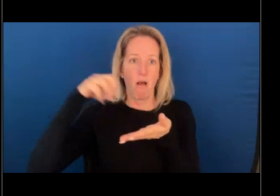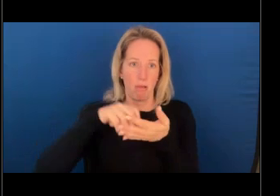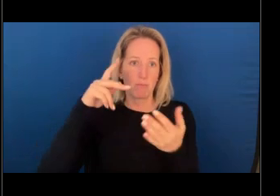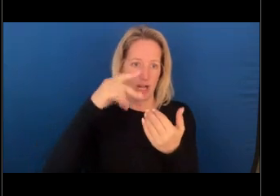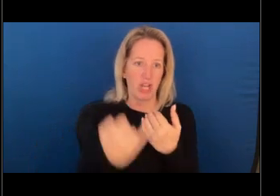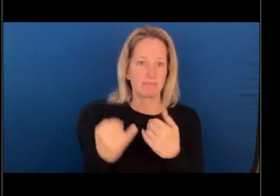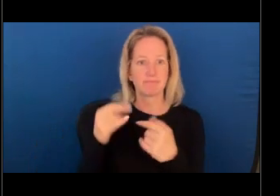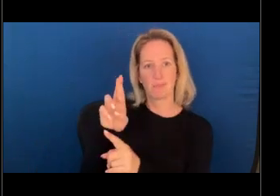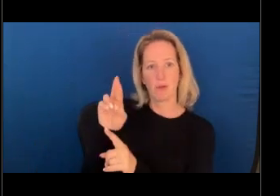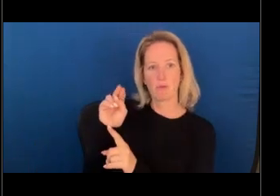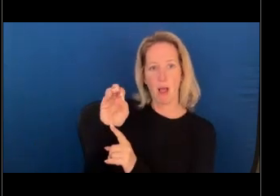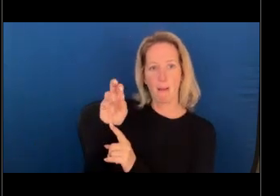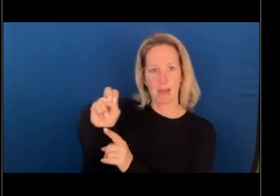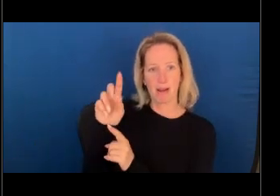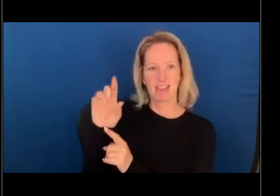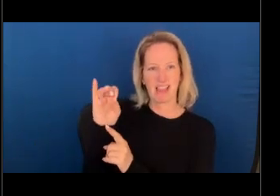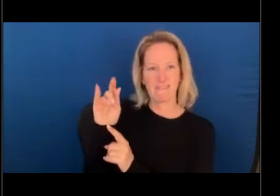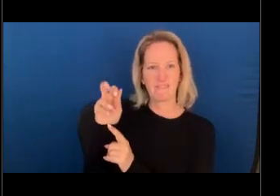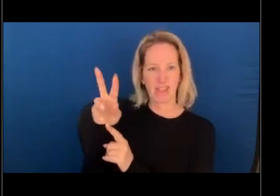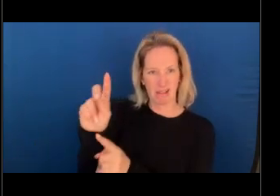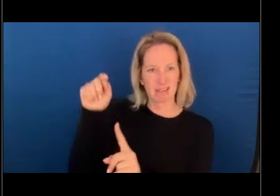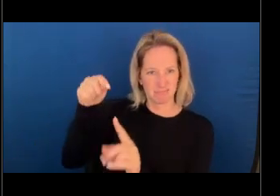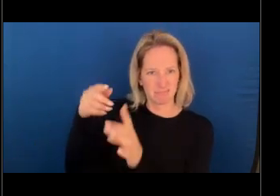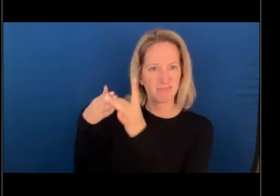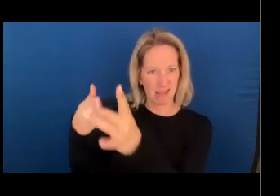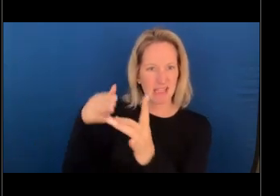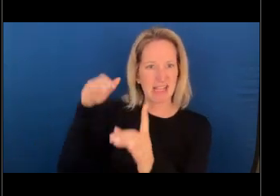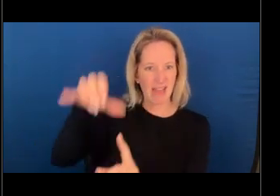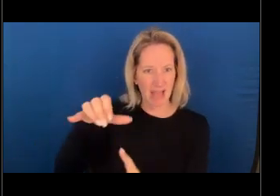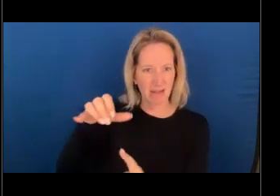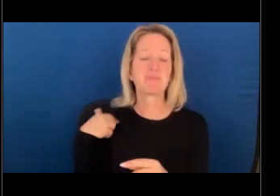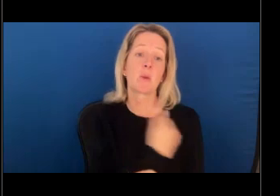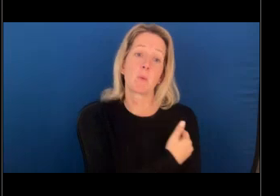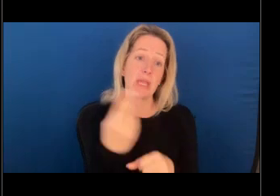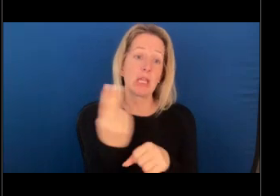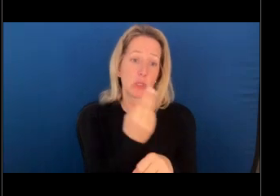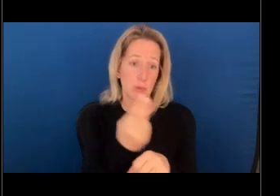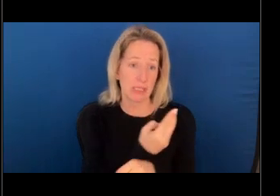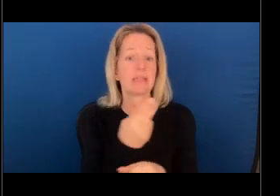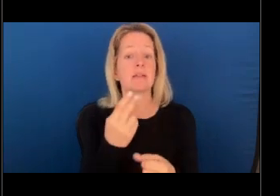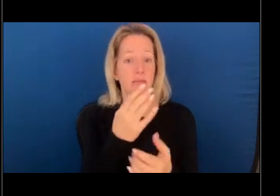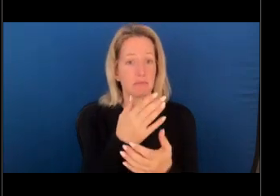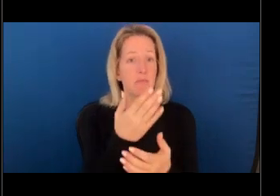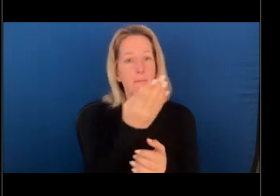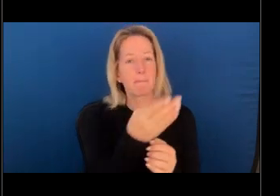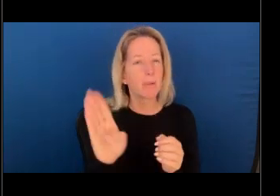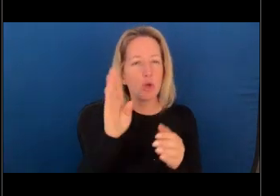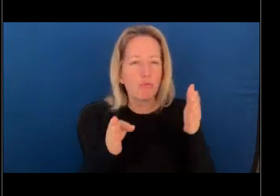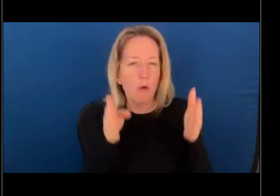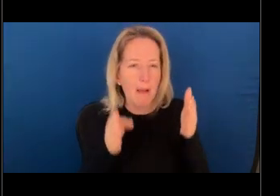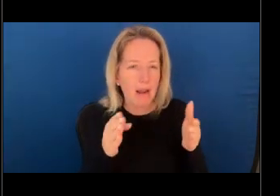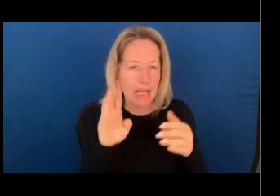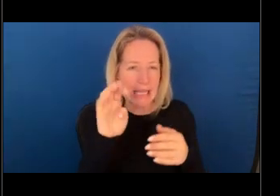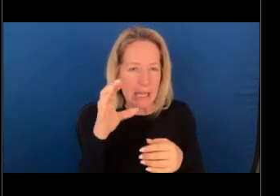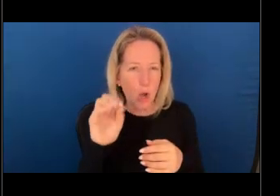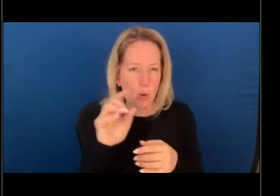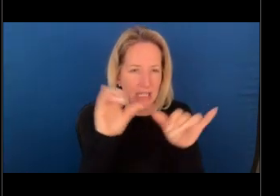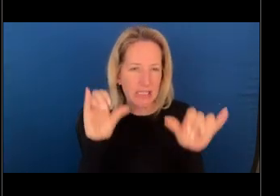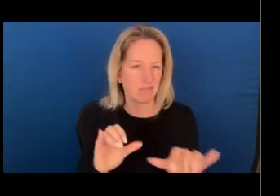of the components that already exist in the Blue Robotics ecosystem. Some of you might be familiar with that. It's relatively low